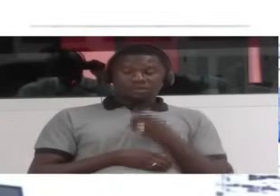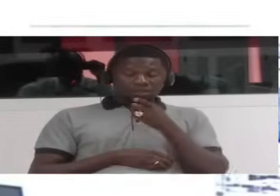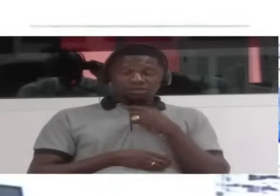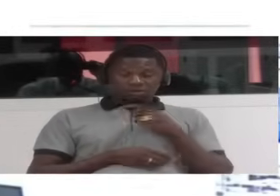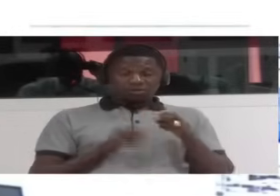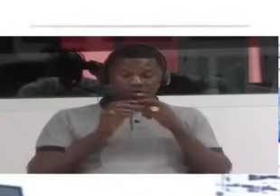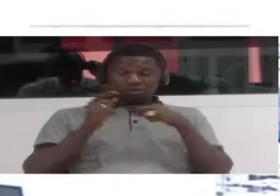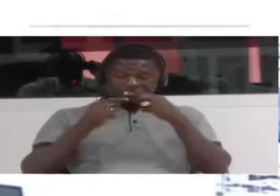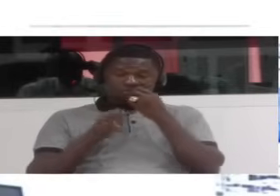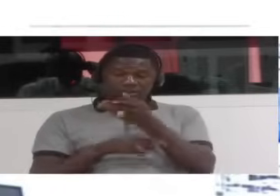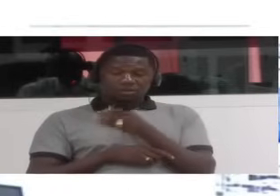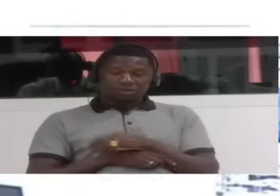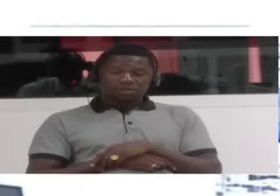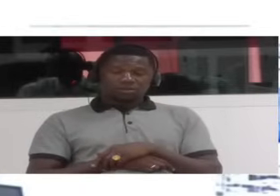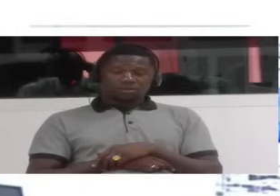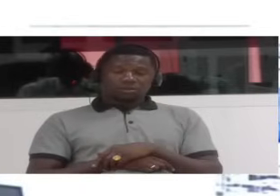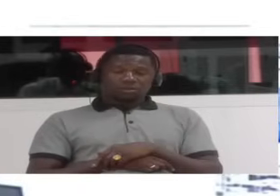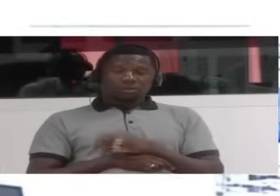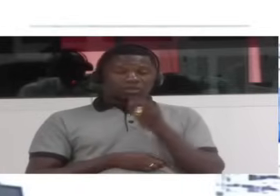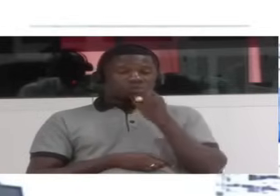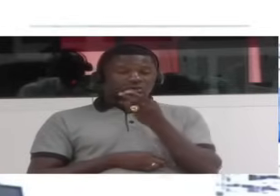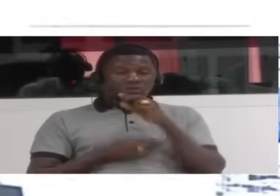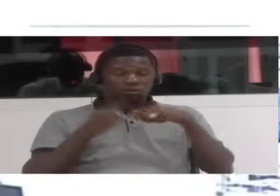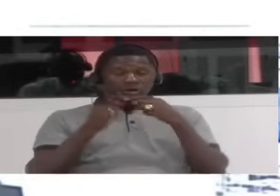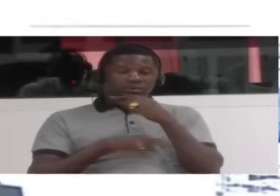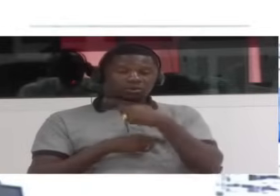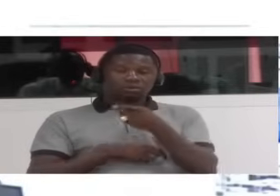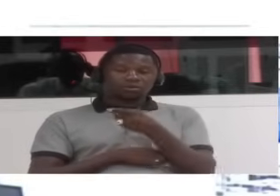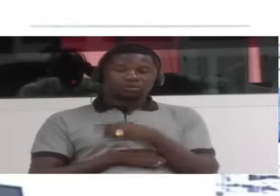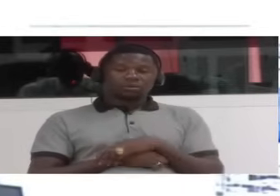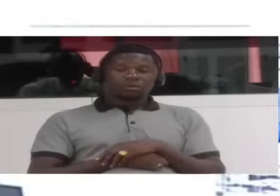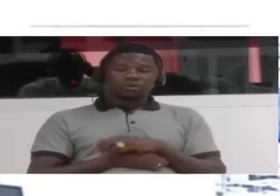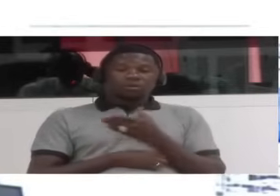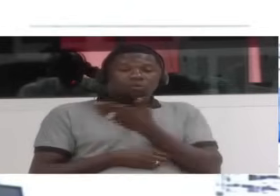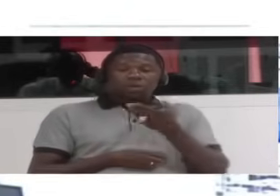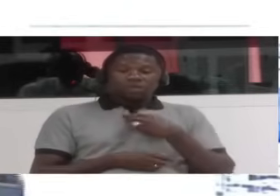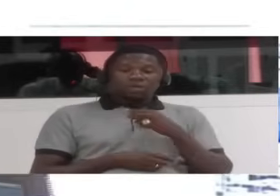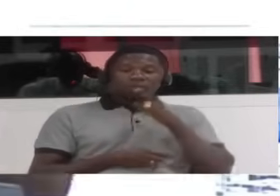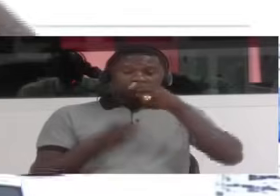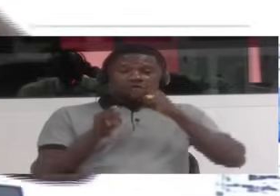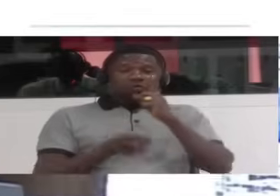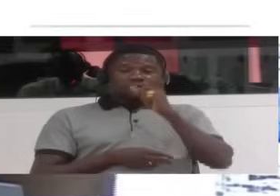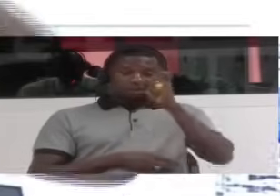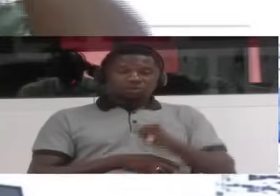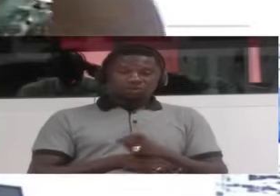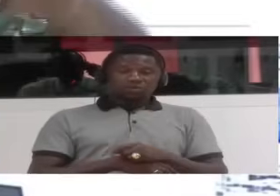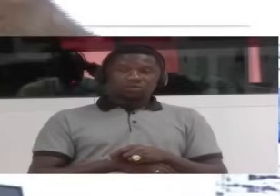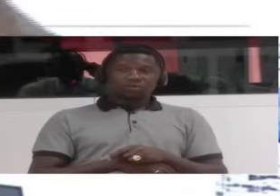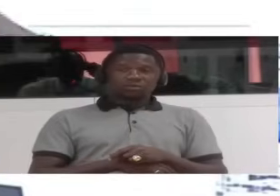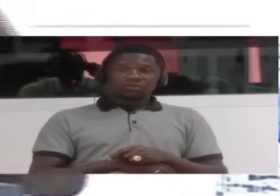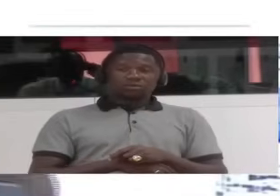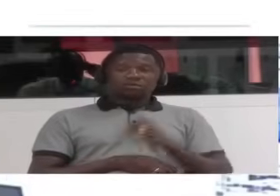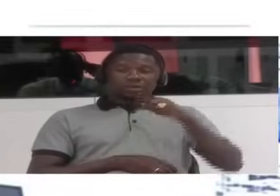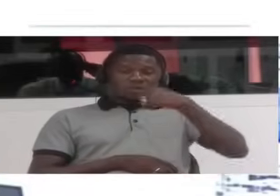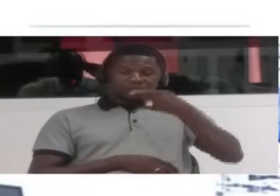of, he jumped off. He jumped this mission. So the in mission fact, where he shoot one person was that the next mission that they